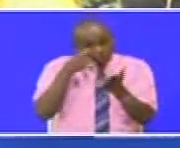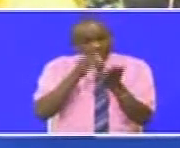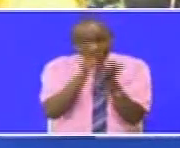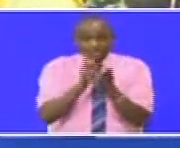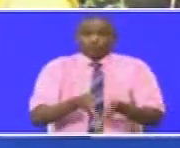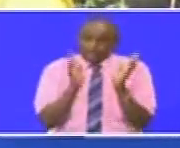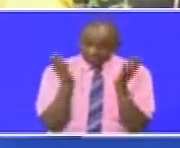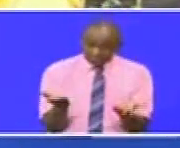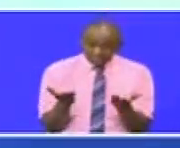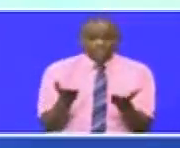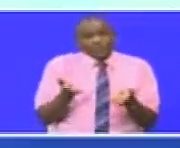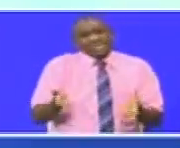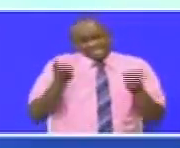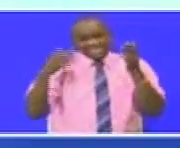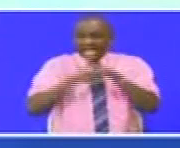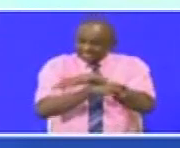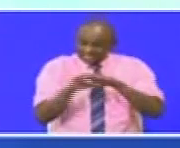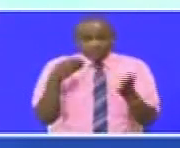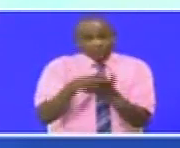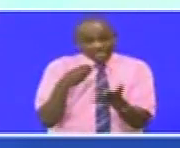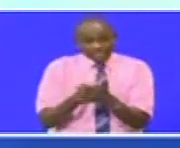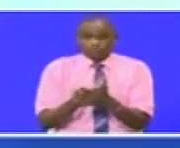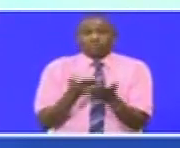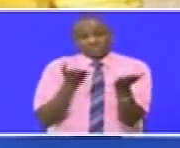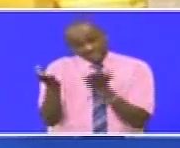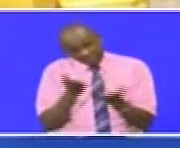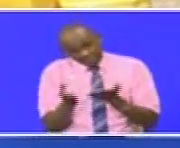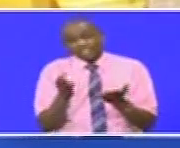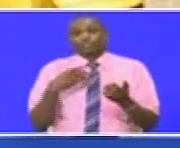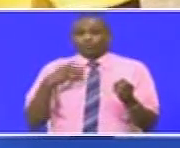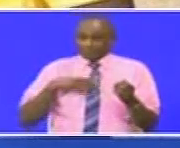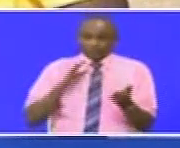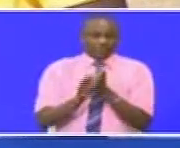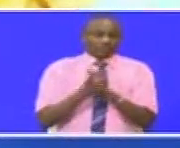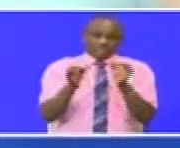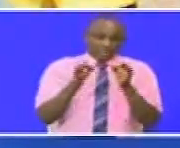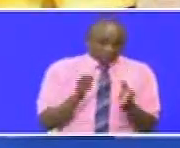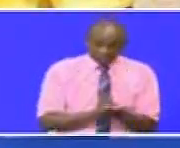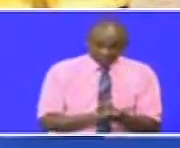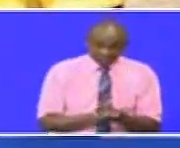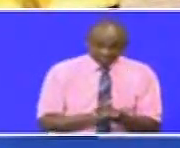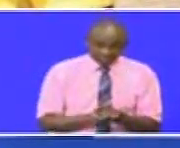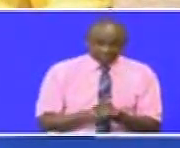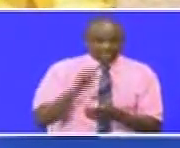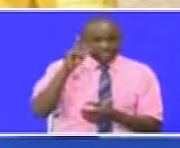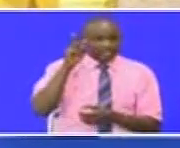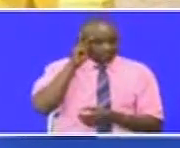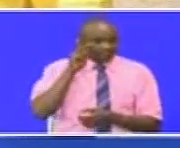banking models to increase access to financial services to the unbanked. Philip Keitan, KTN Business.